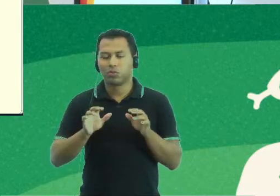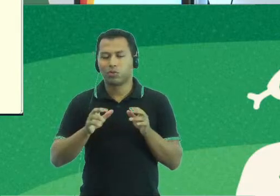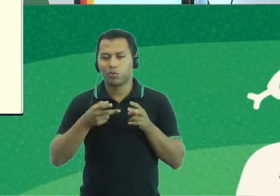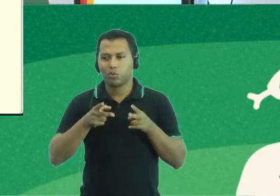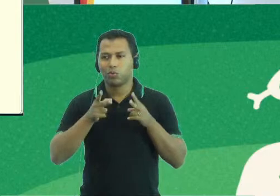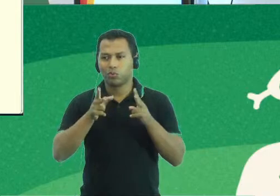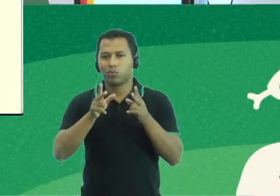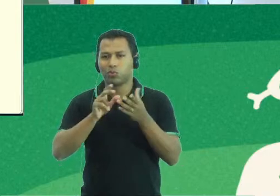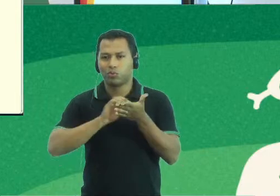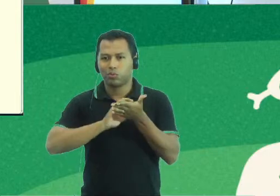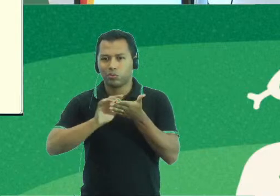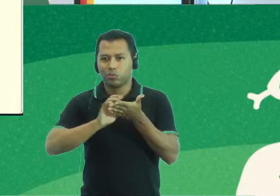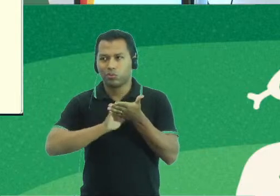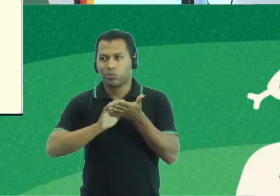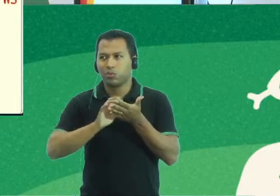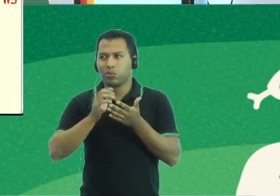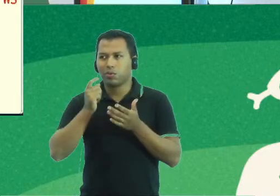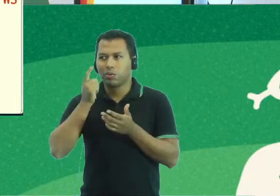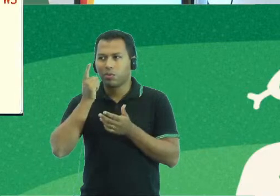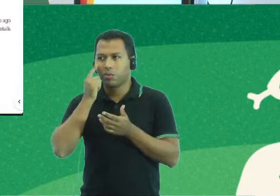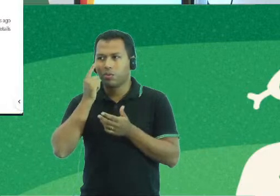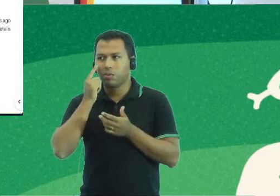work.